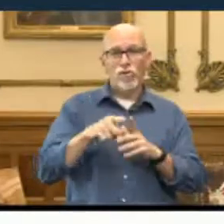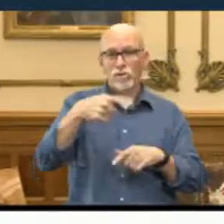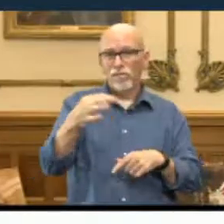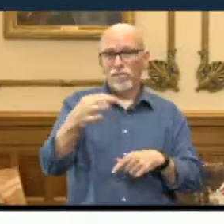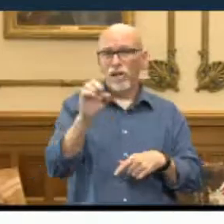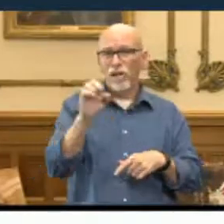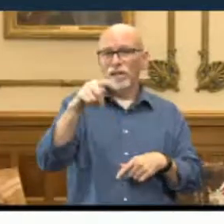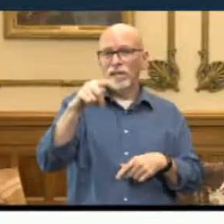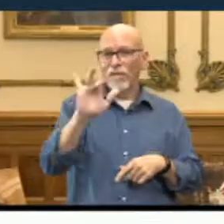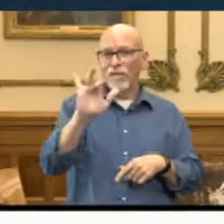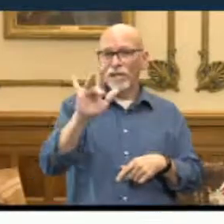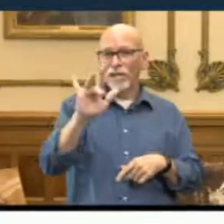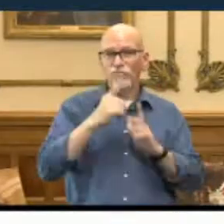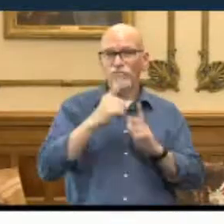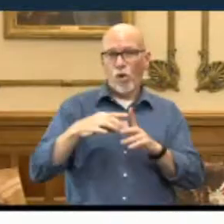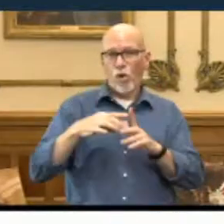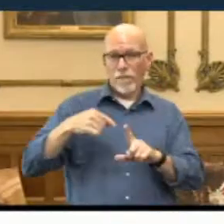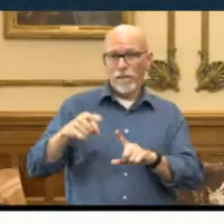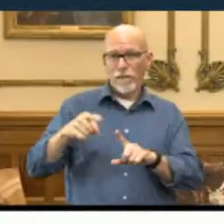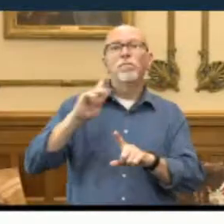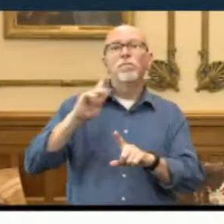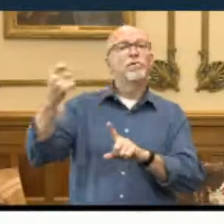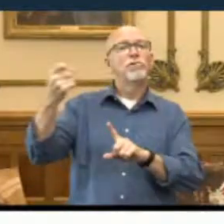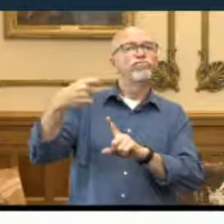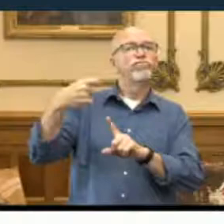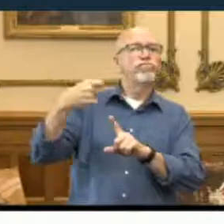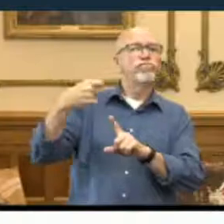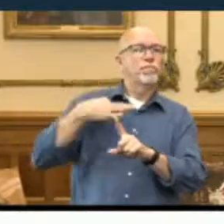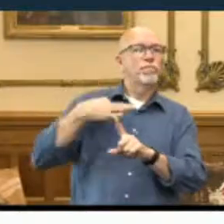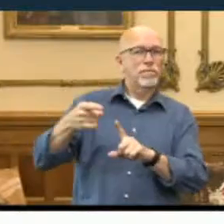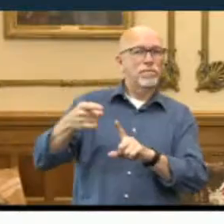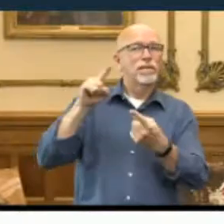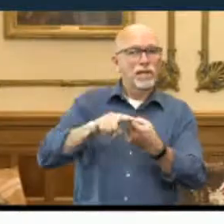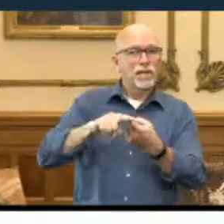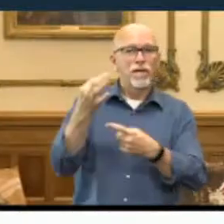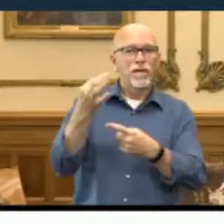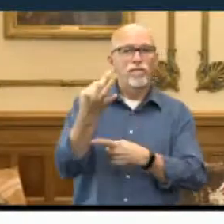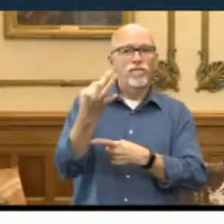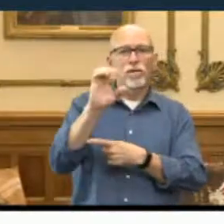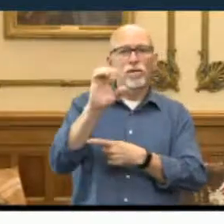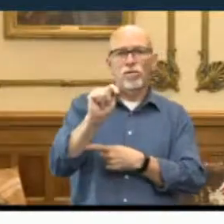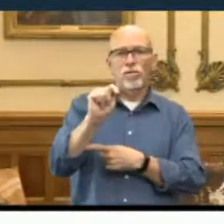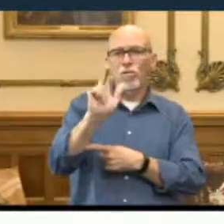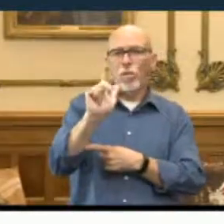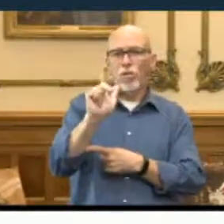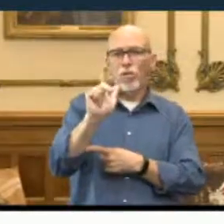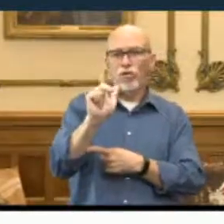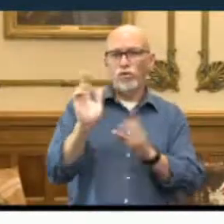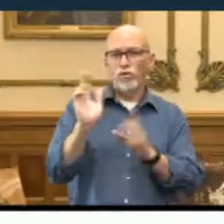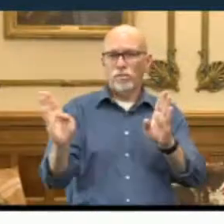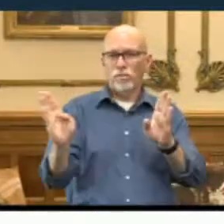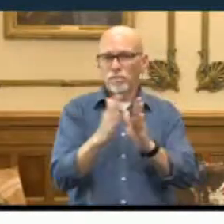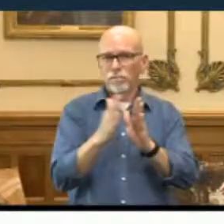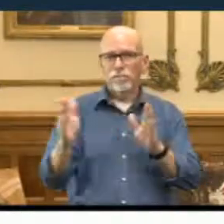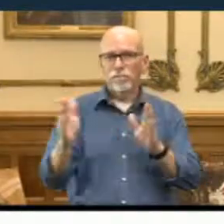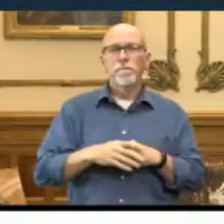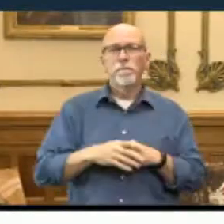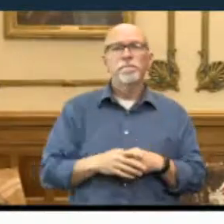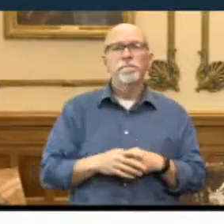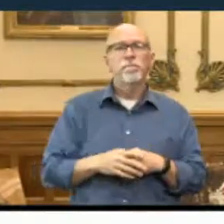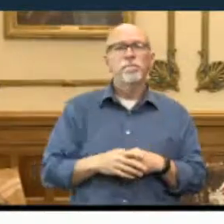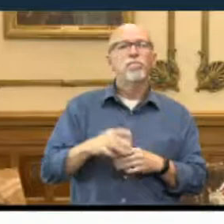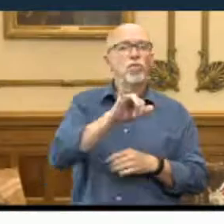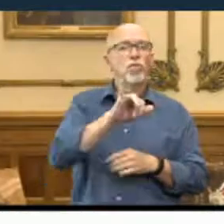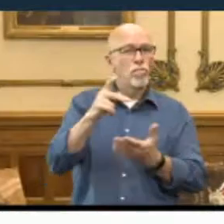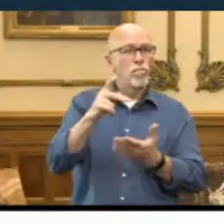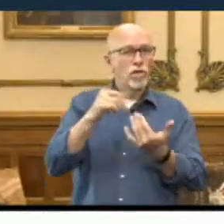September 25th, and we will accept applications through the close of business on Friday, October 23rd. And then those